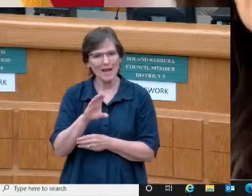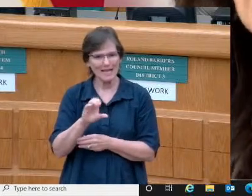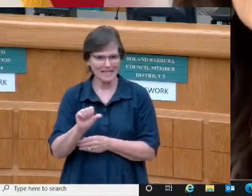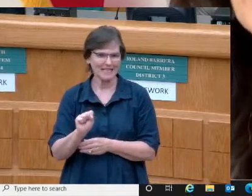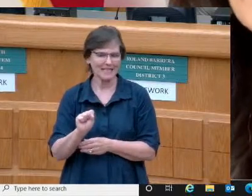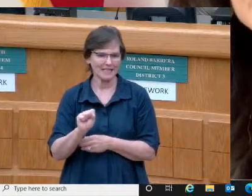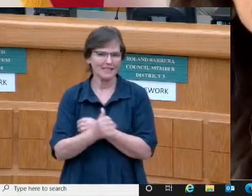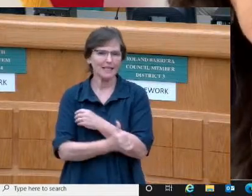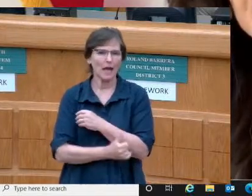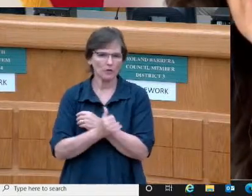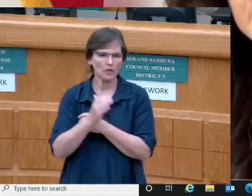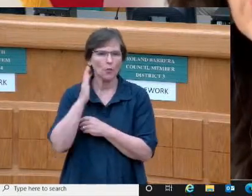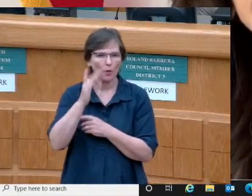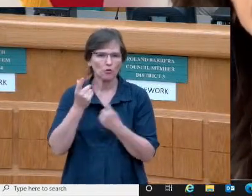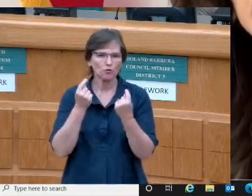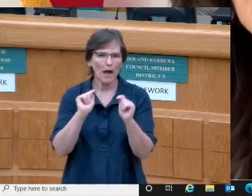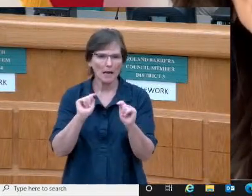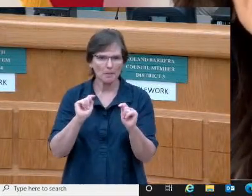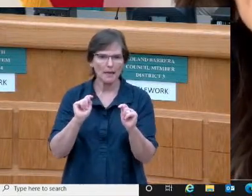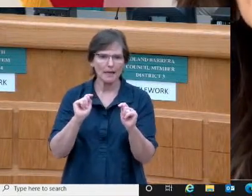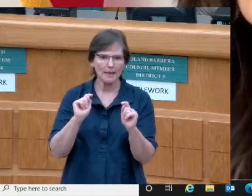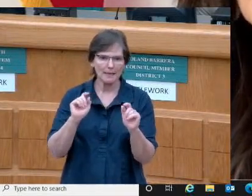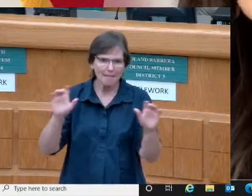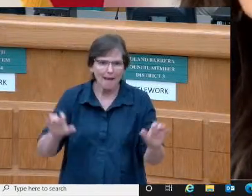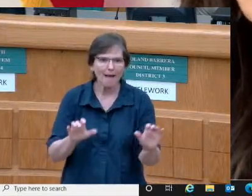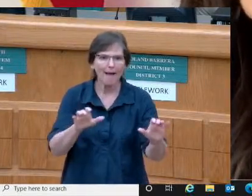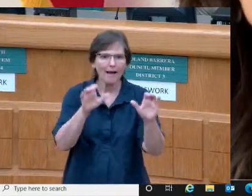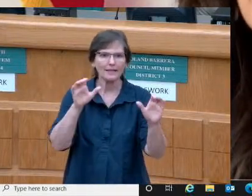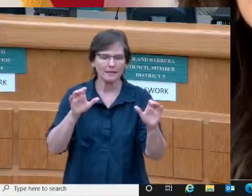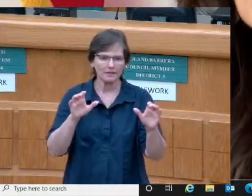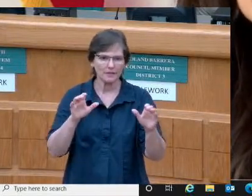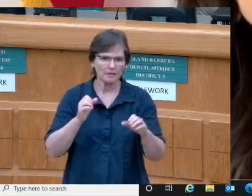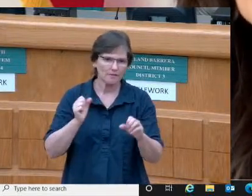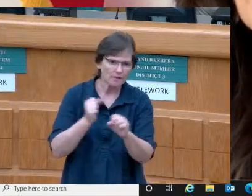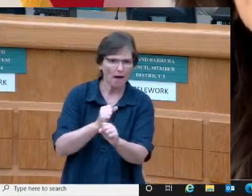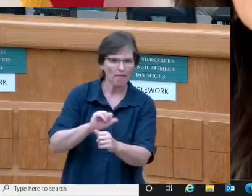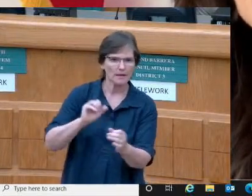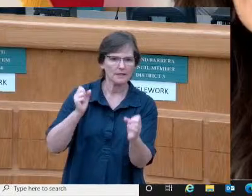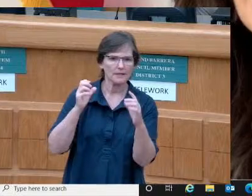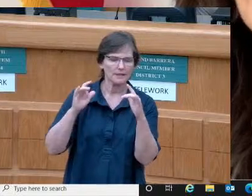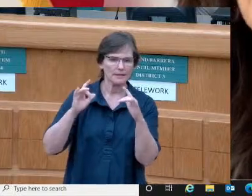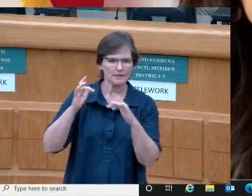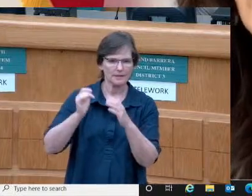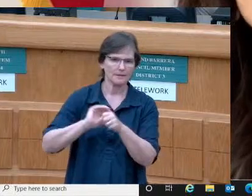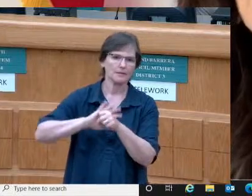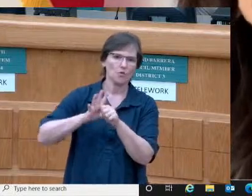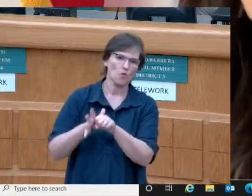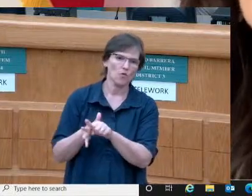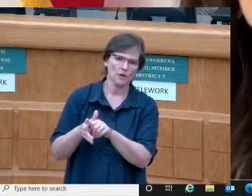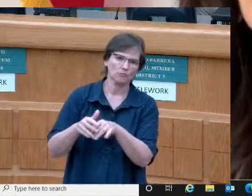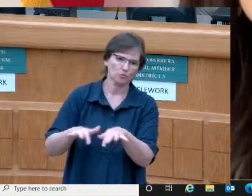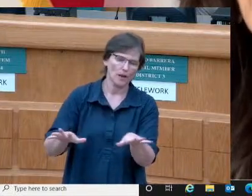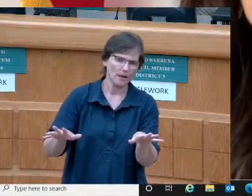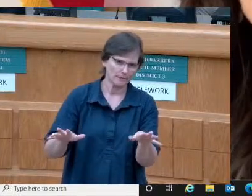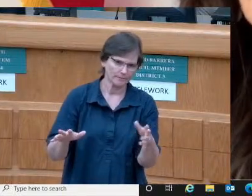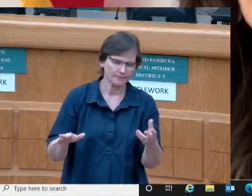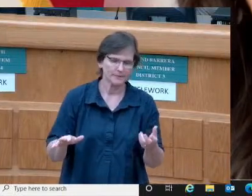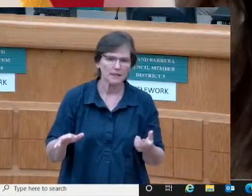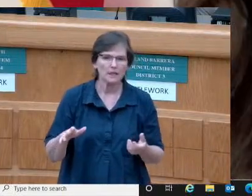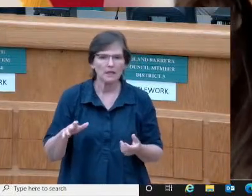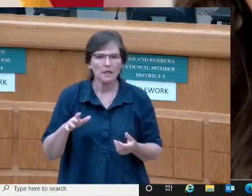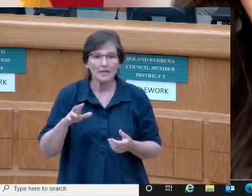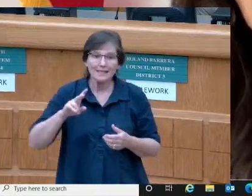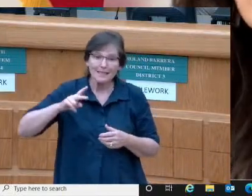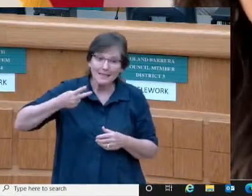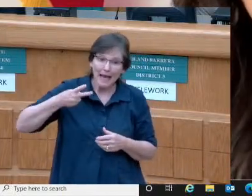Ms. Rodriguez has told us is true, that a second wave is sure to come, and we must prepare now.